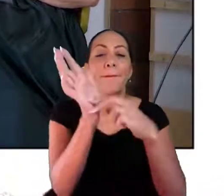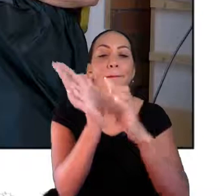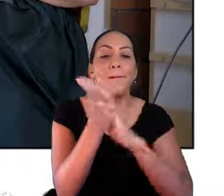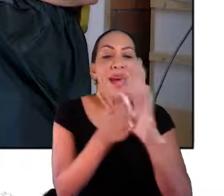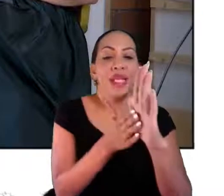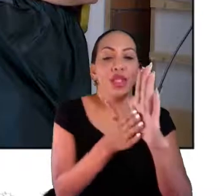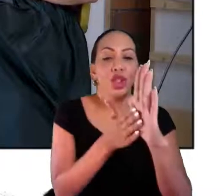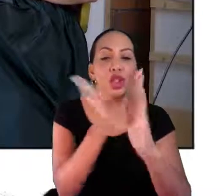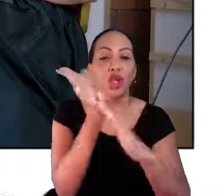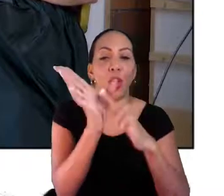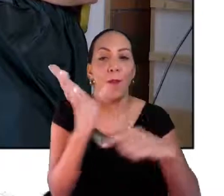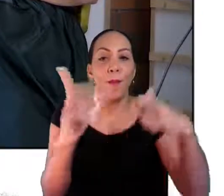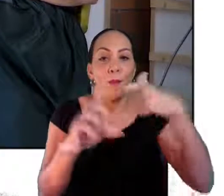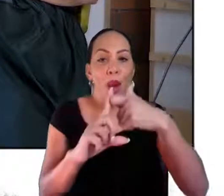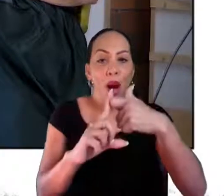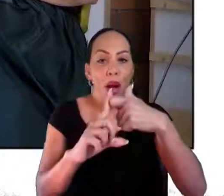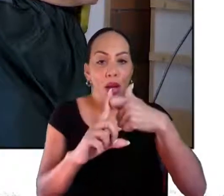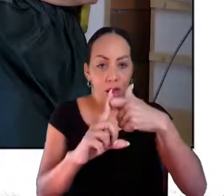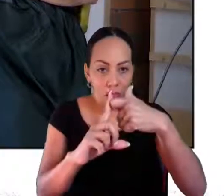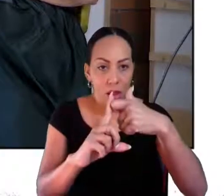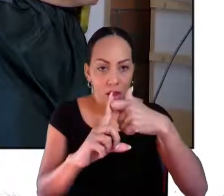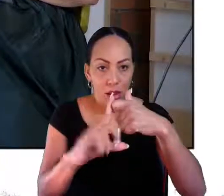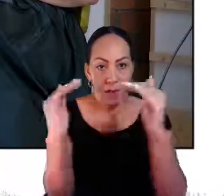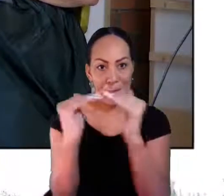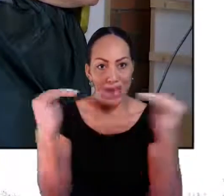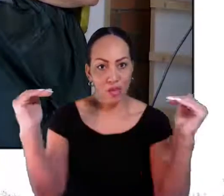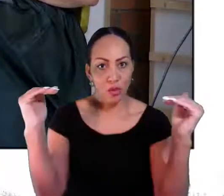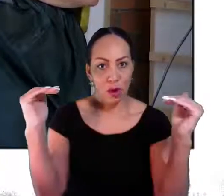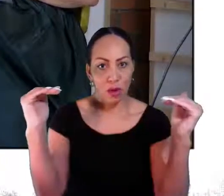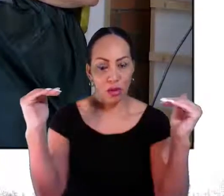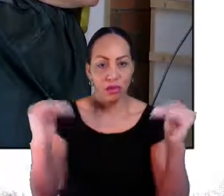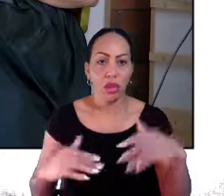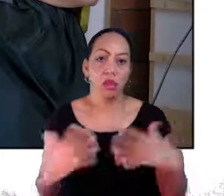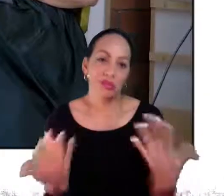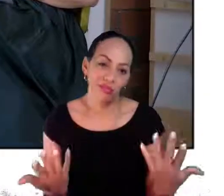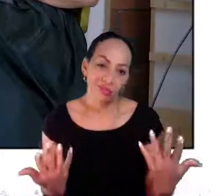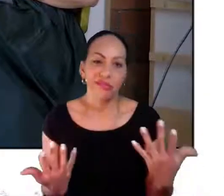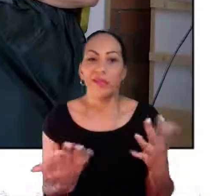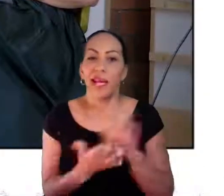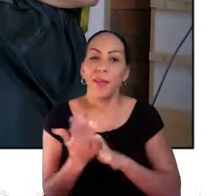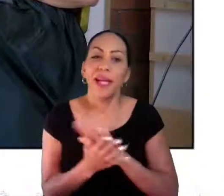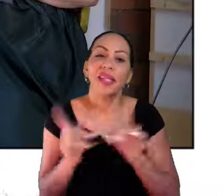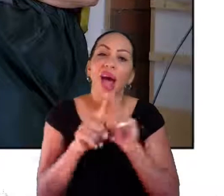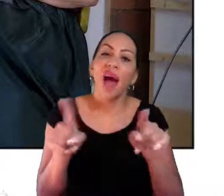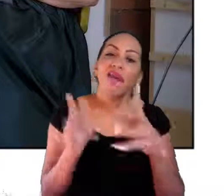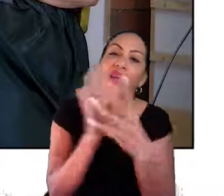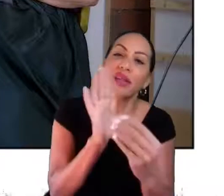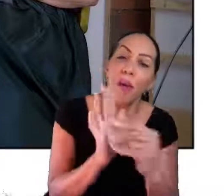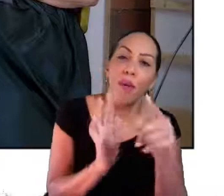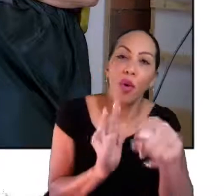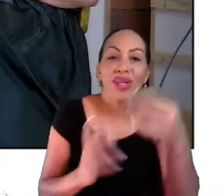if Bristol's got 5% of this community, that should be represented in here, but it comes back to that idea of